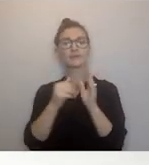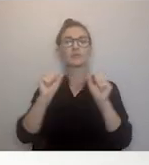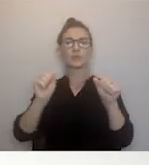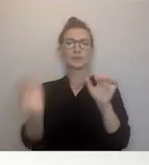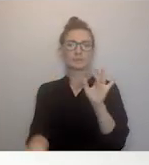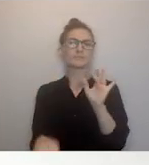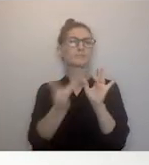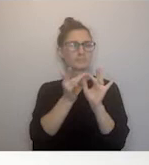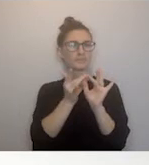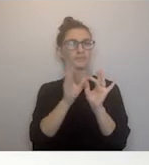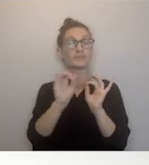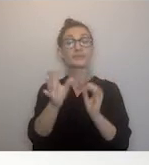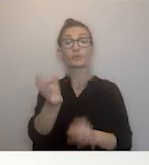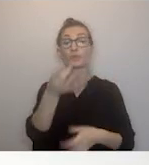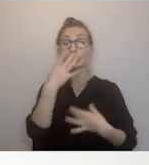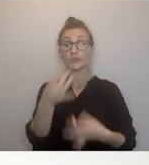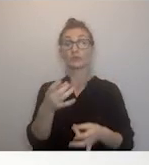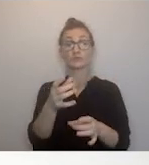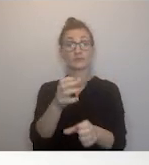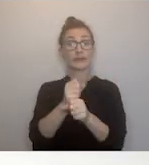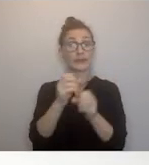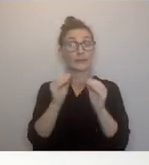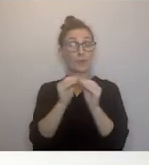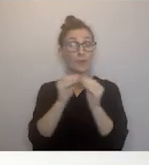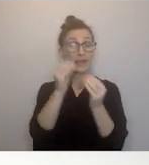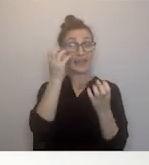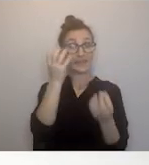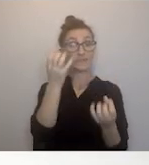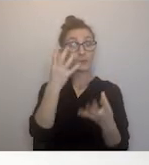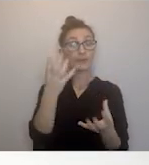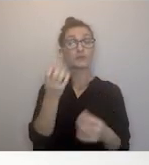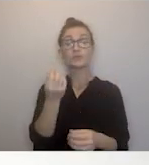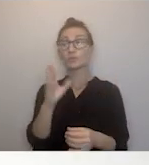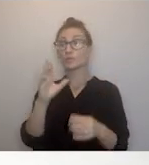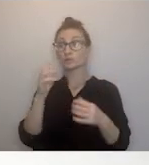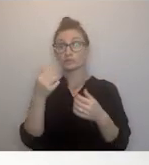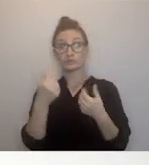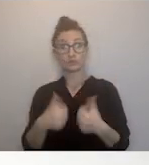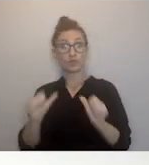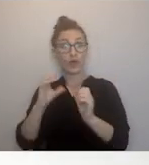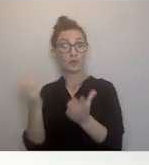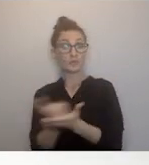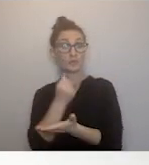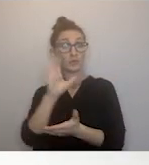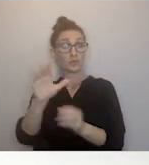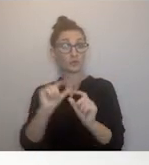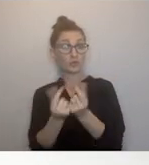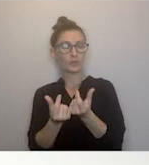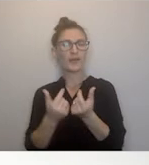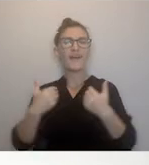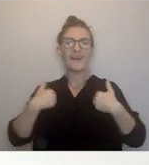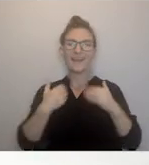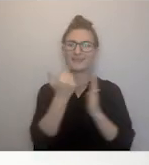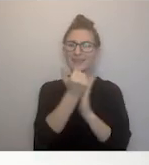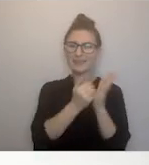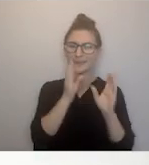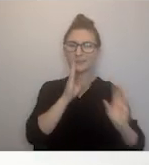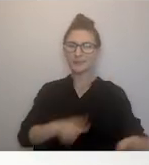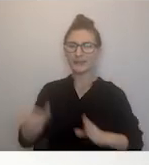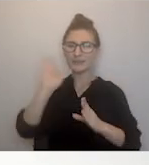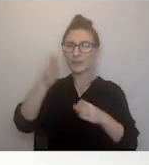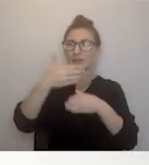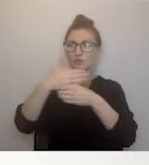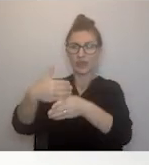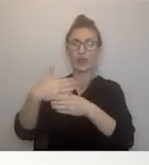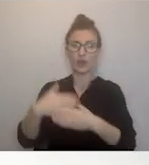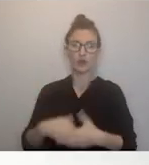different things. If you are interested in hearing what we're doing, or would like to see what that is, or would like to try it with your group, I do have lesson